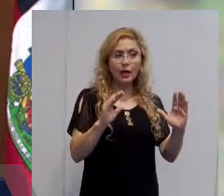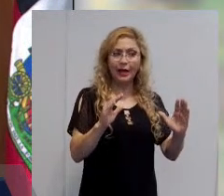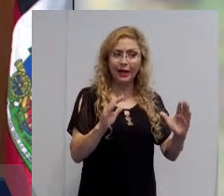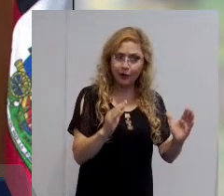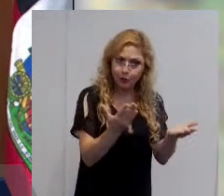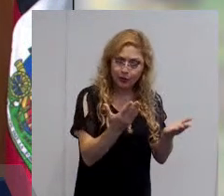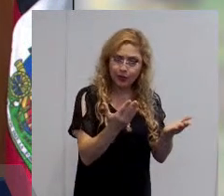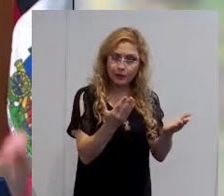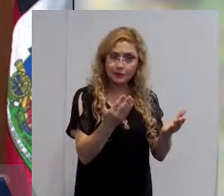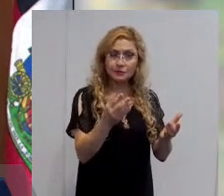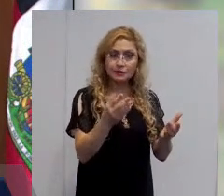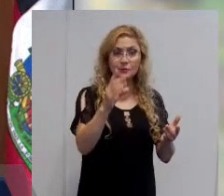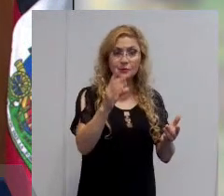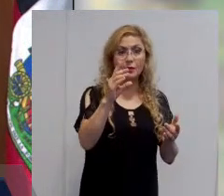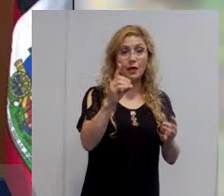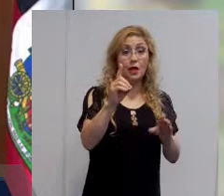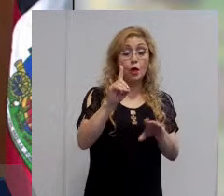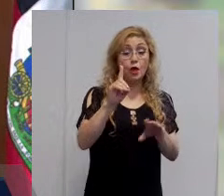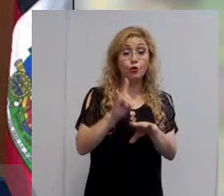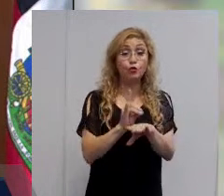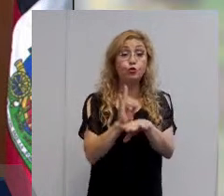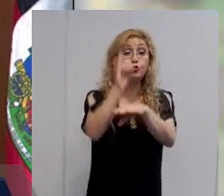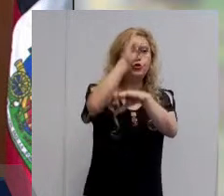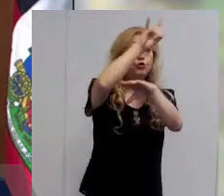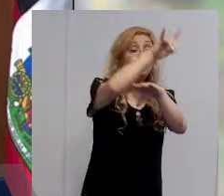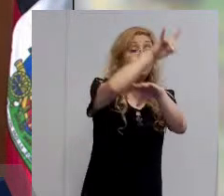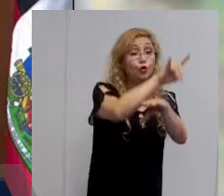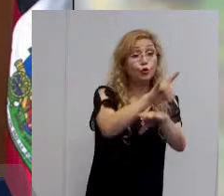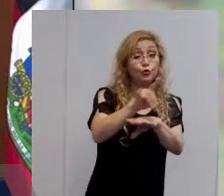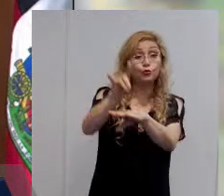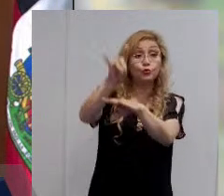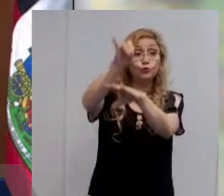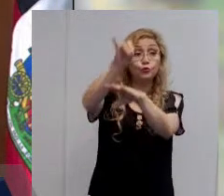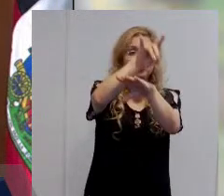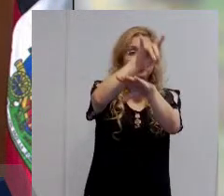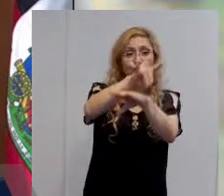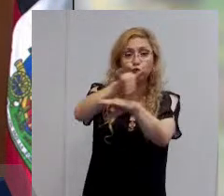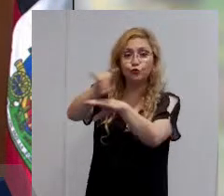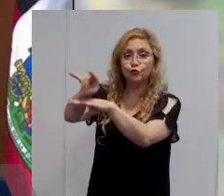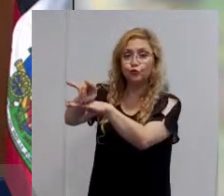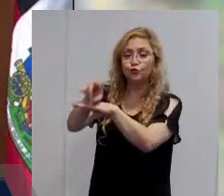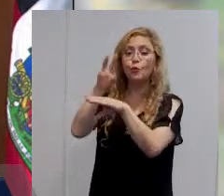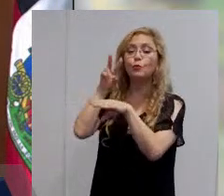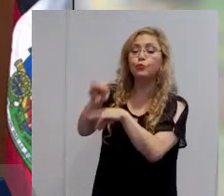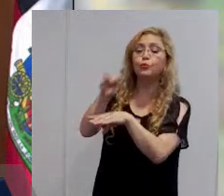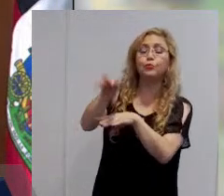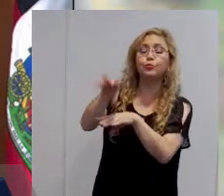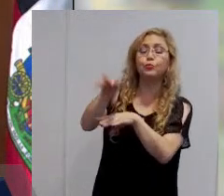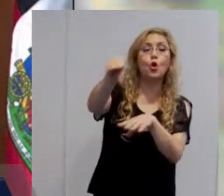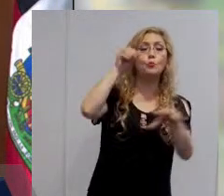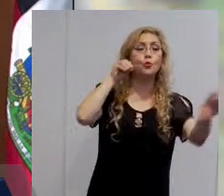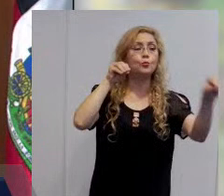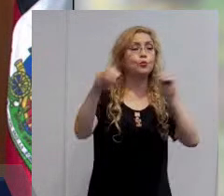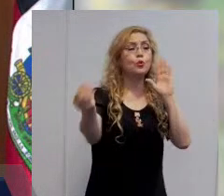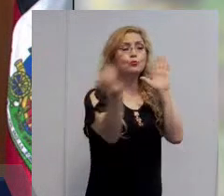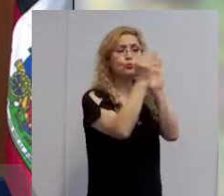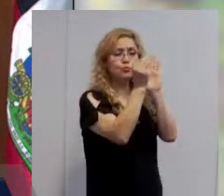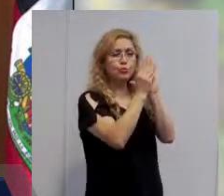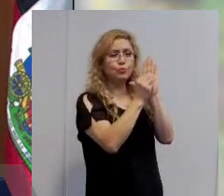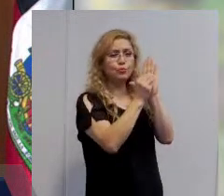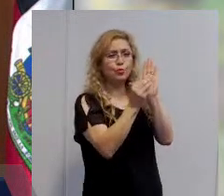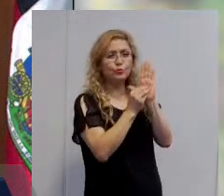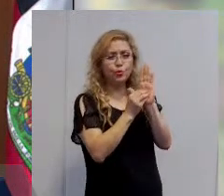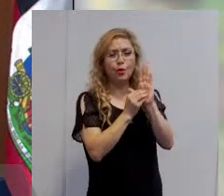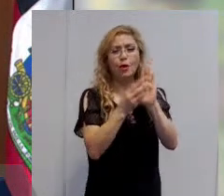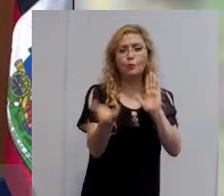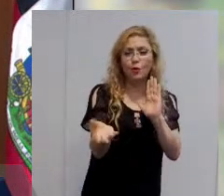that technification is important, and we have drones that are gathering data so that we know how much fertilizer